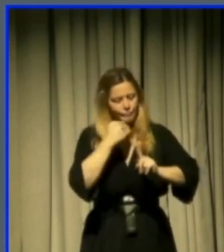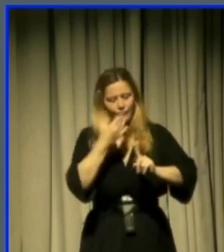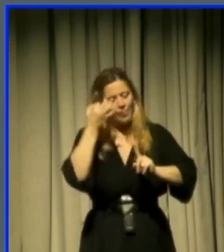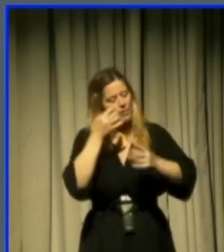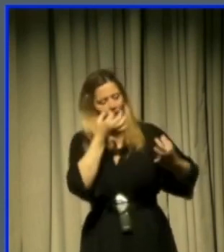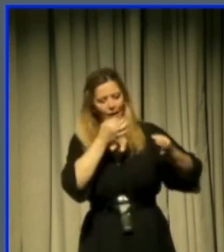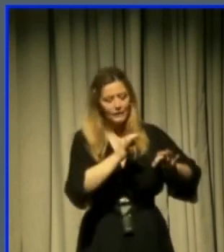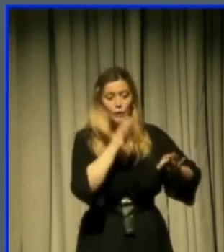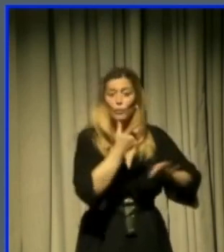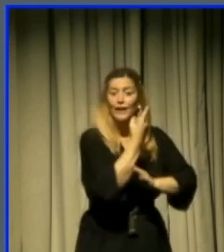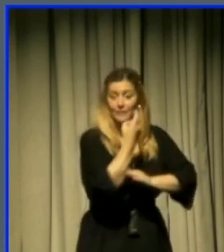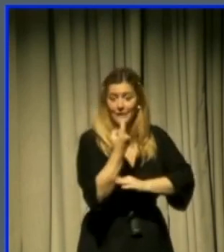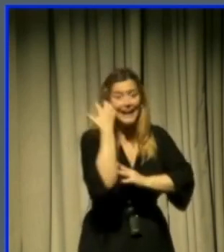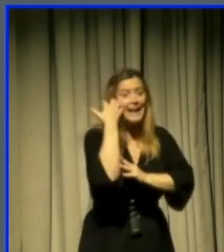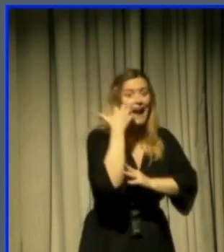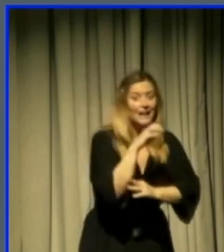niches, and on the